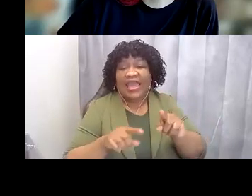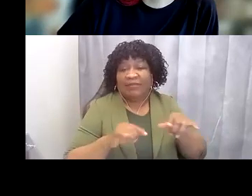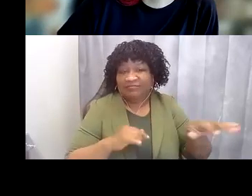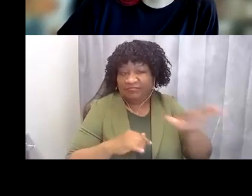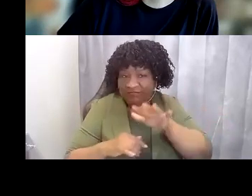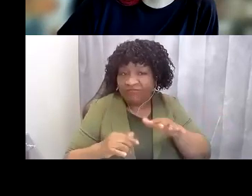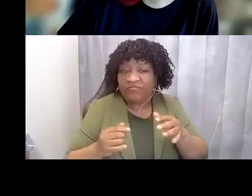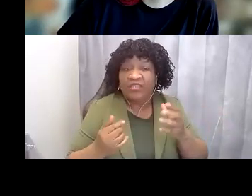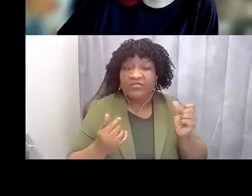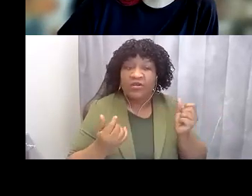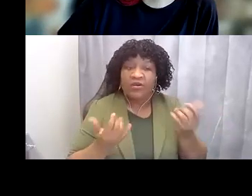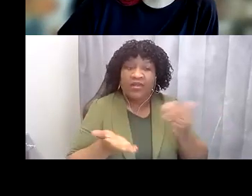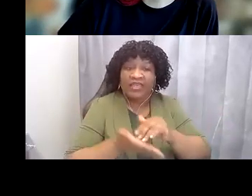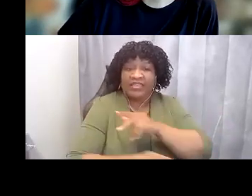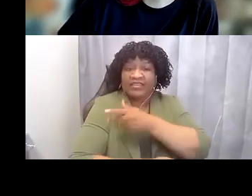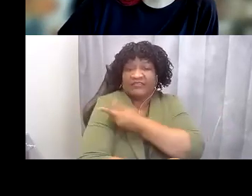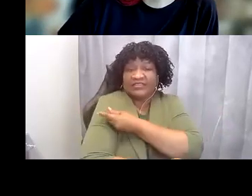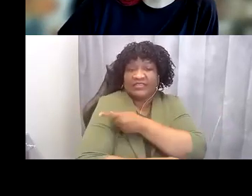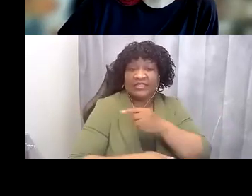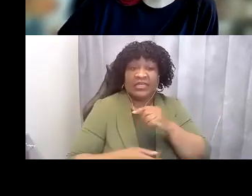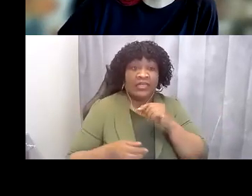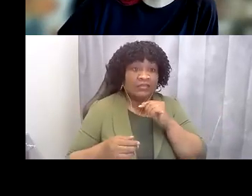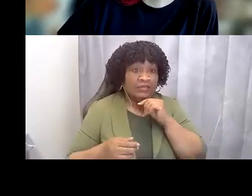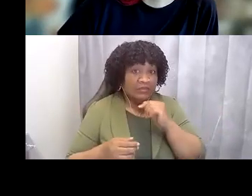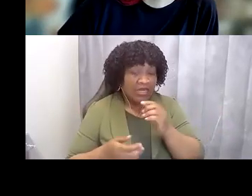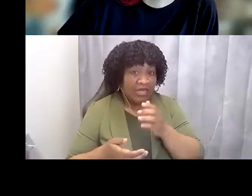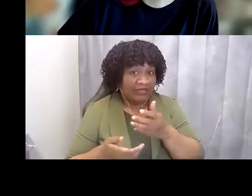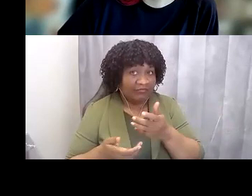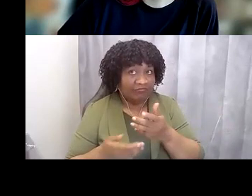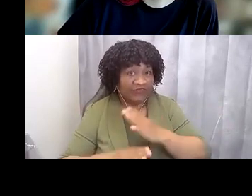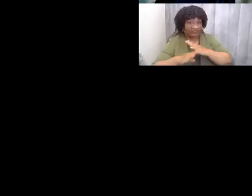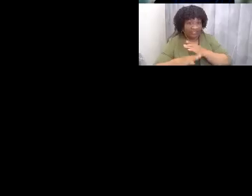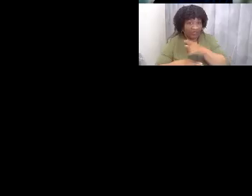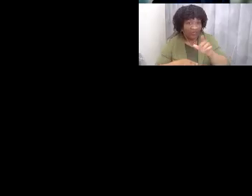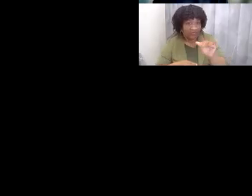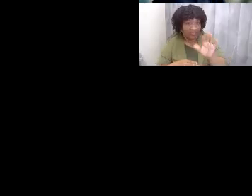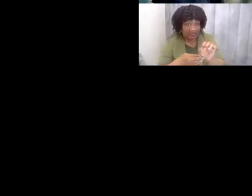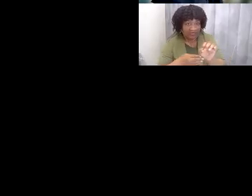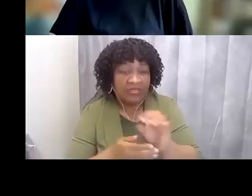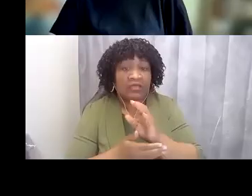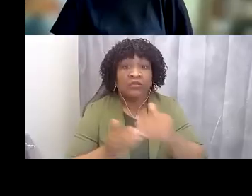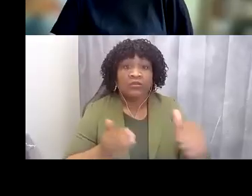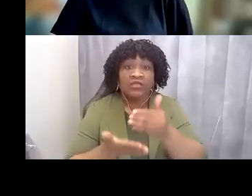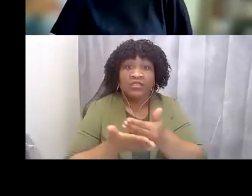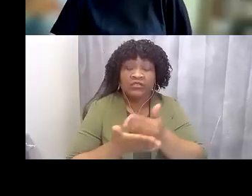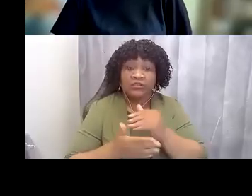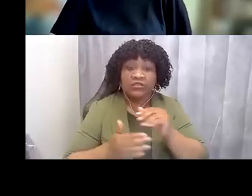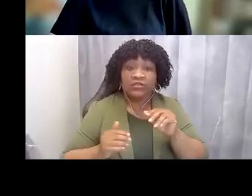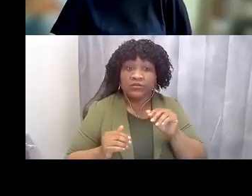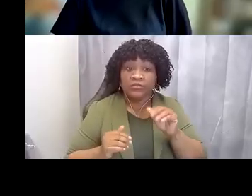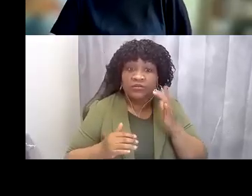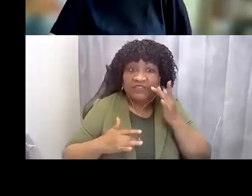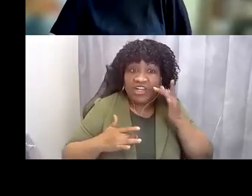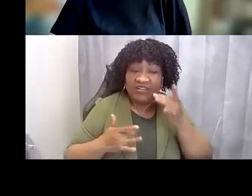vaccines don't necessarily prevent these cases. People can still, especially with these new variants being so